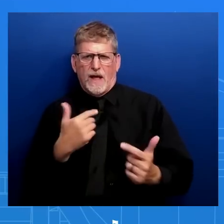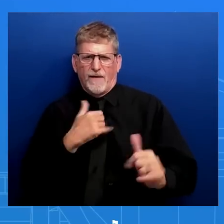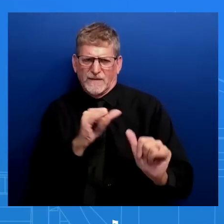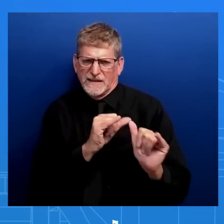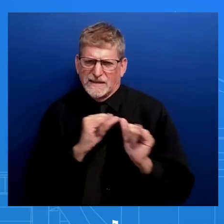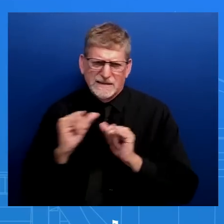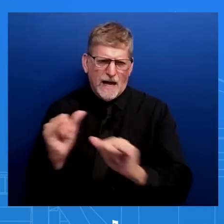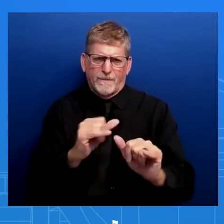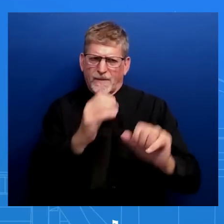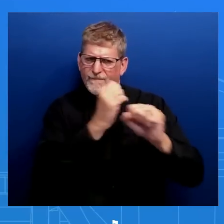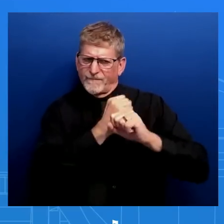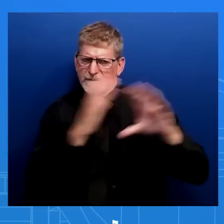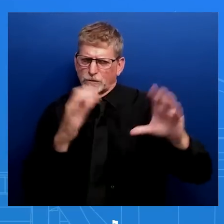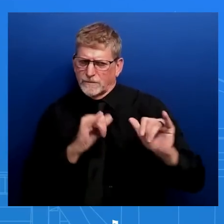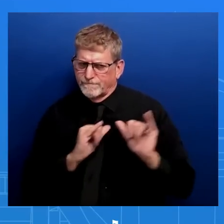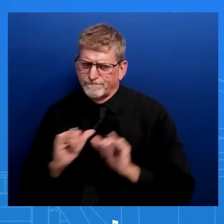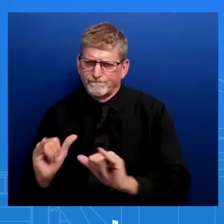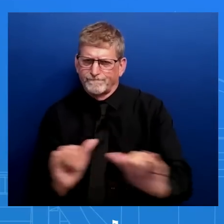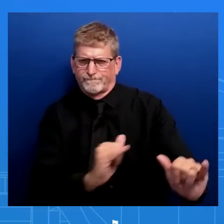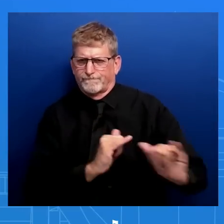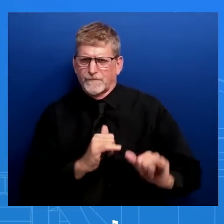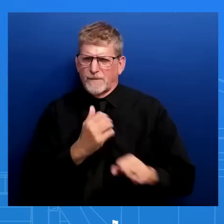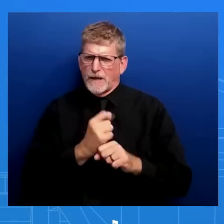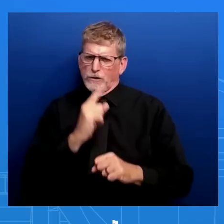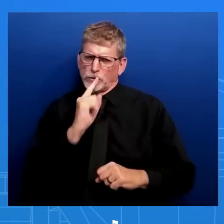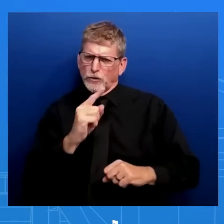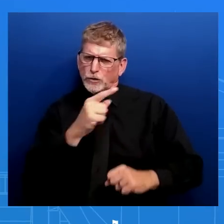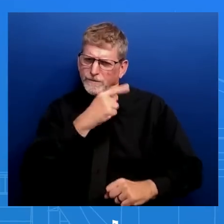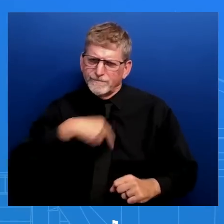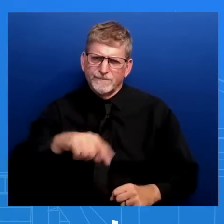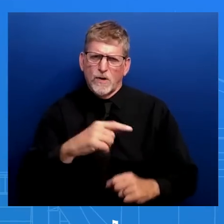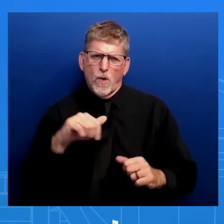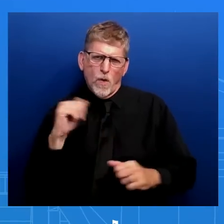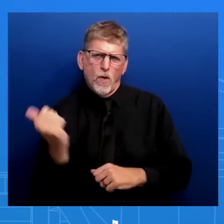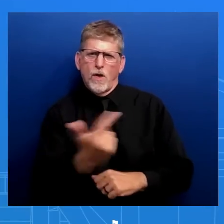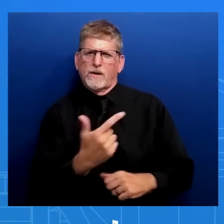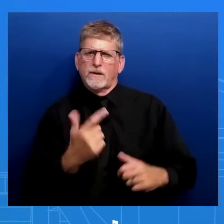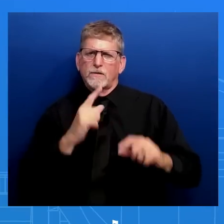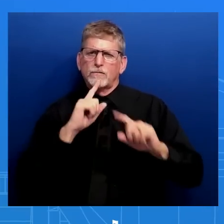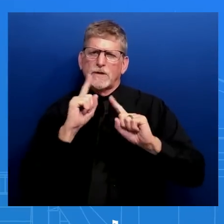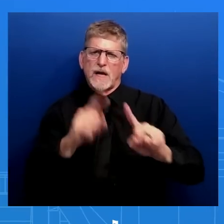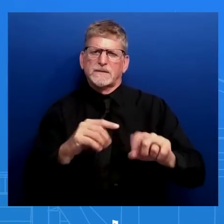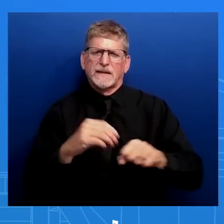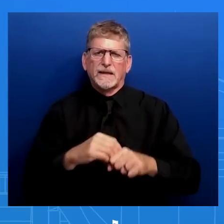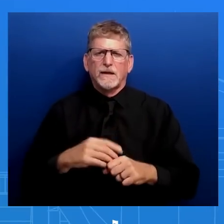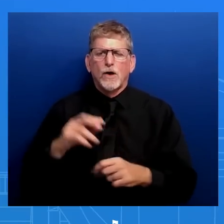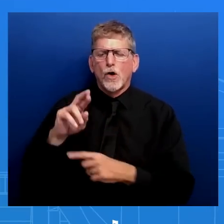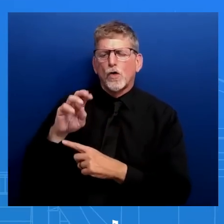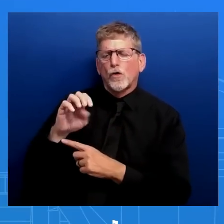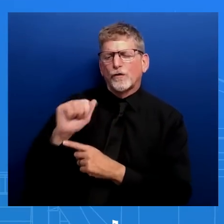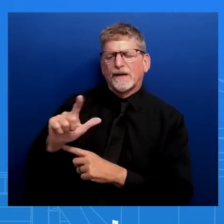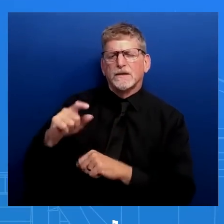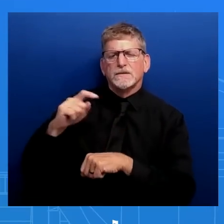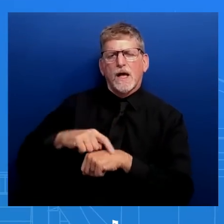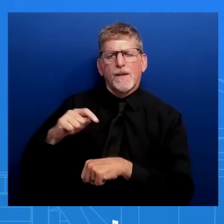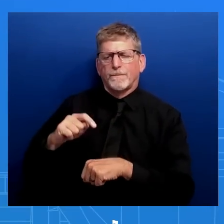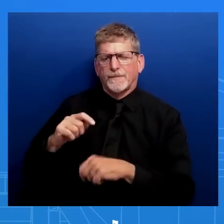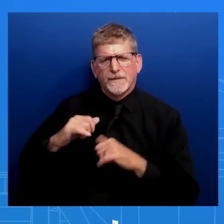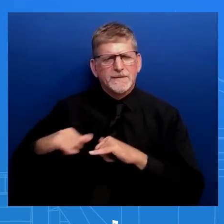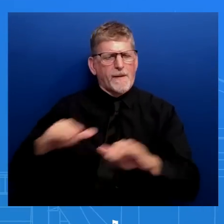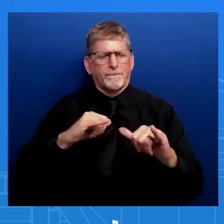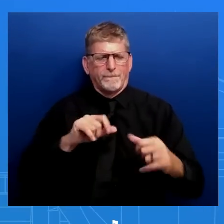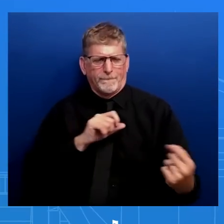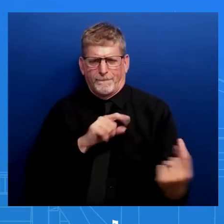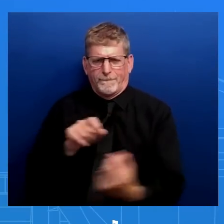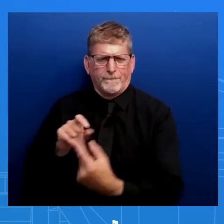were basically all reacting in real time in roughly the same way. It was important